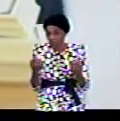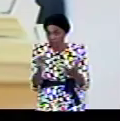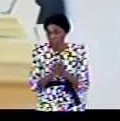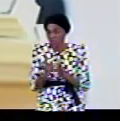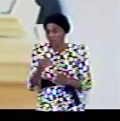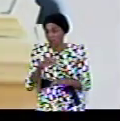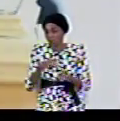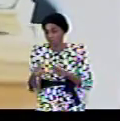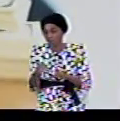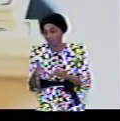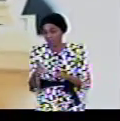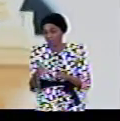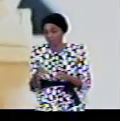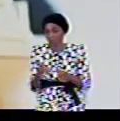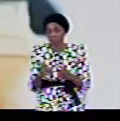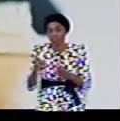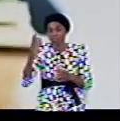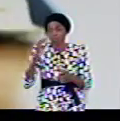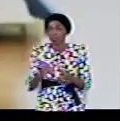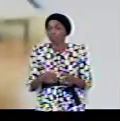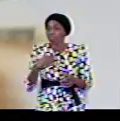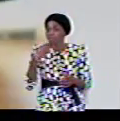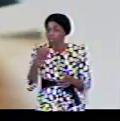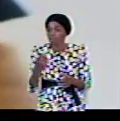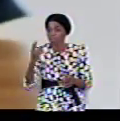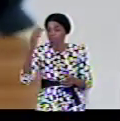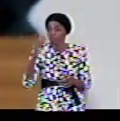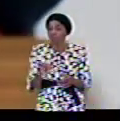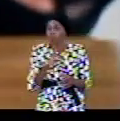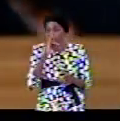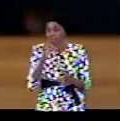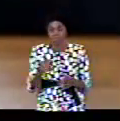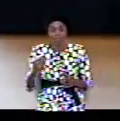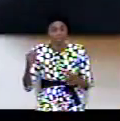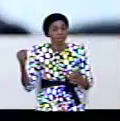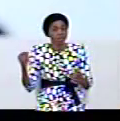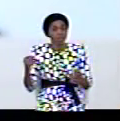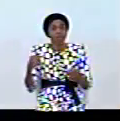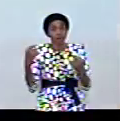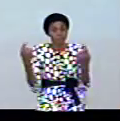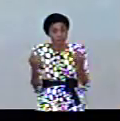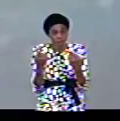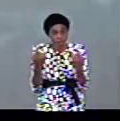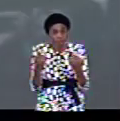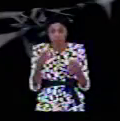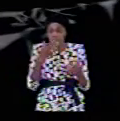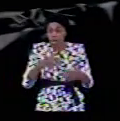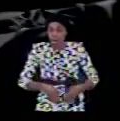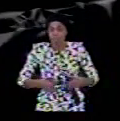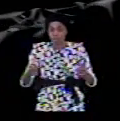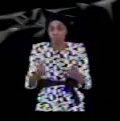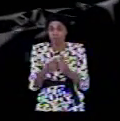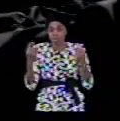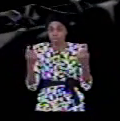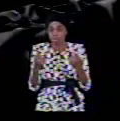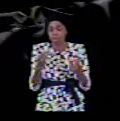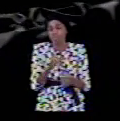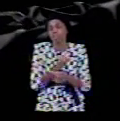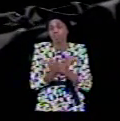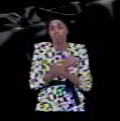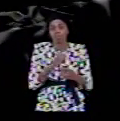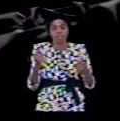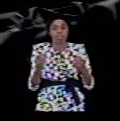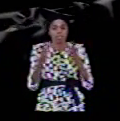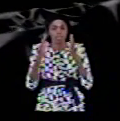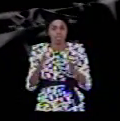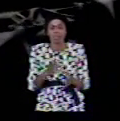done. People say God is angry with the sinful act, but he loves the sinner. It's, they say